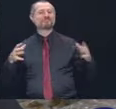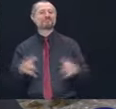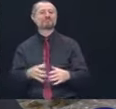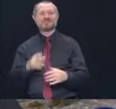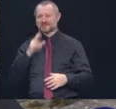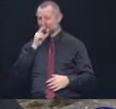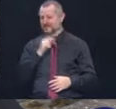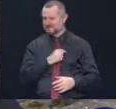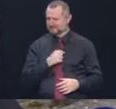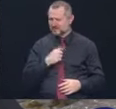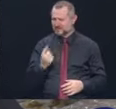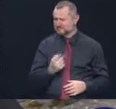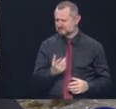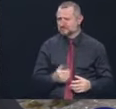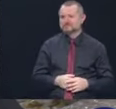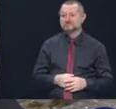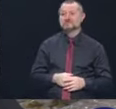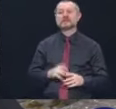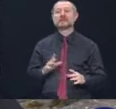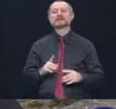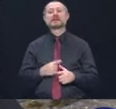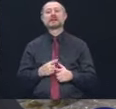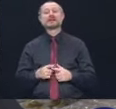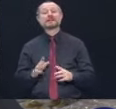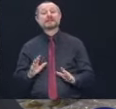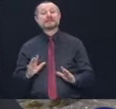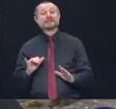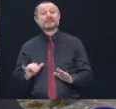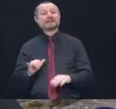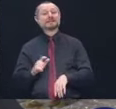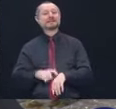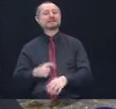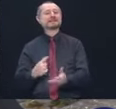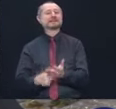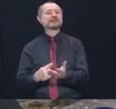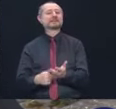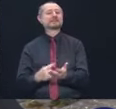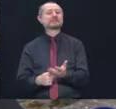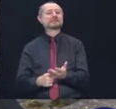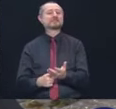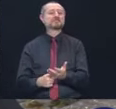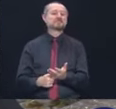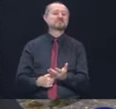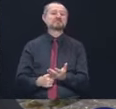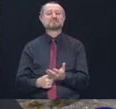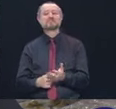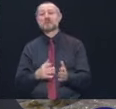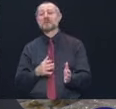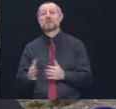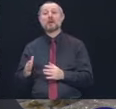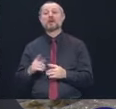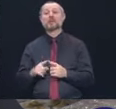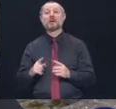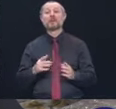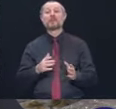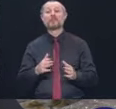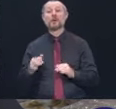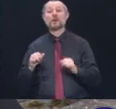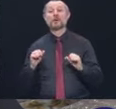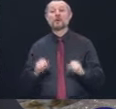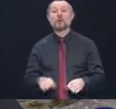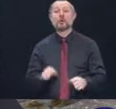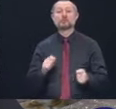But I also said in the same discussion, that's the current plan, but the plan is subject to